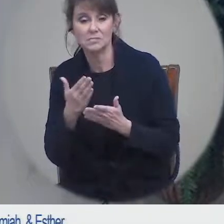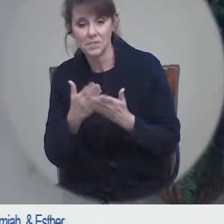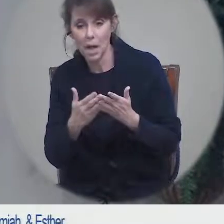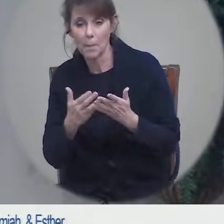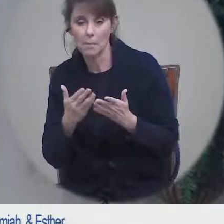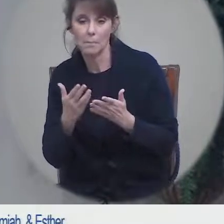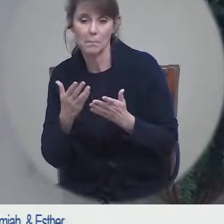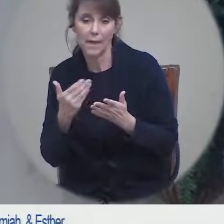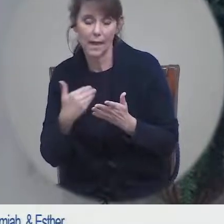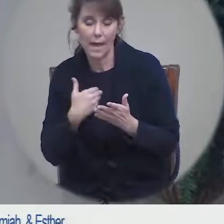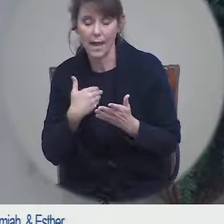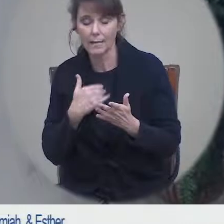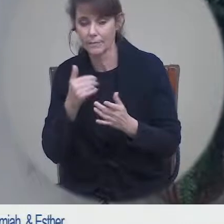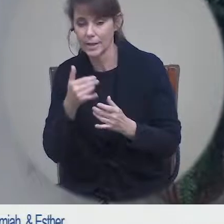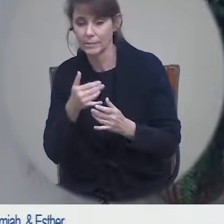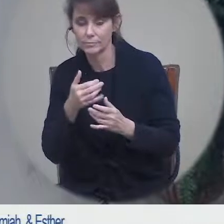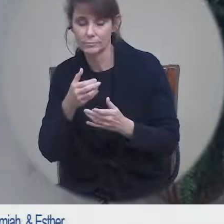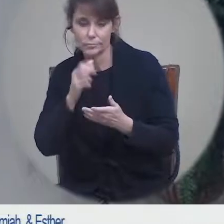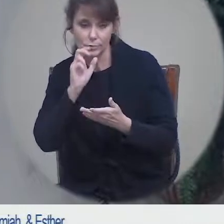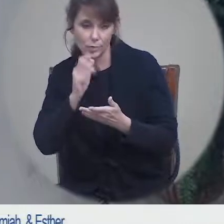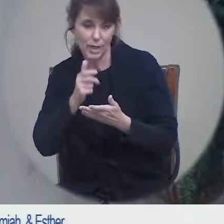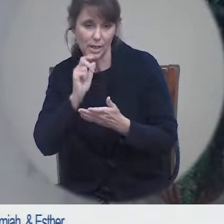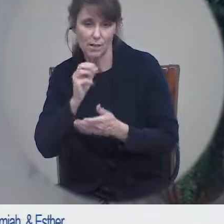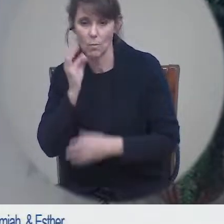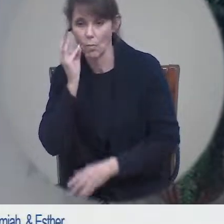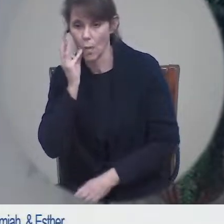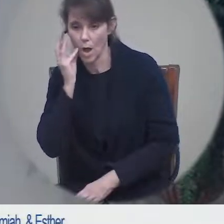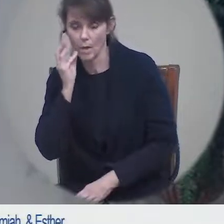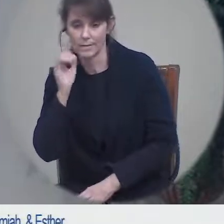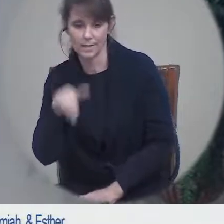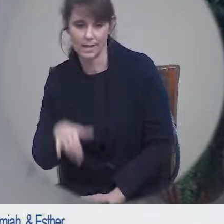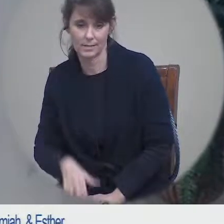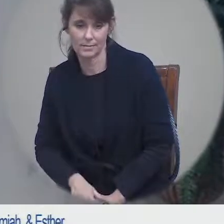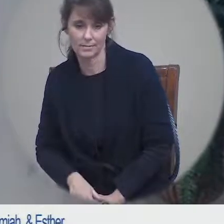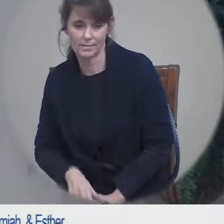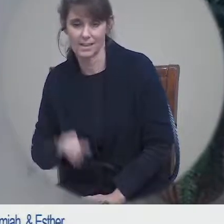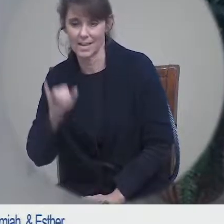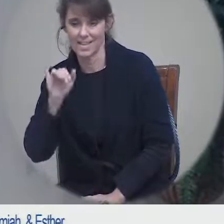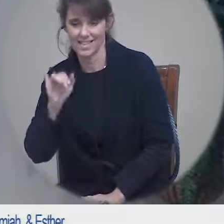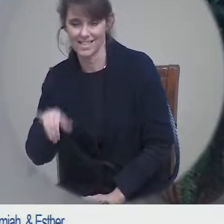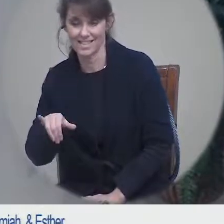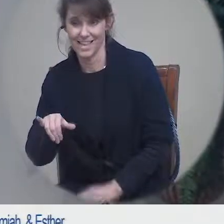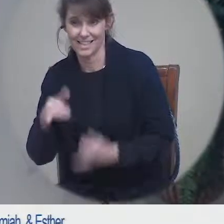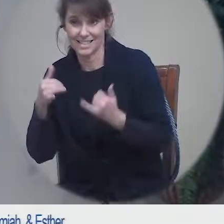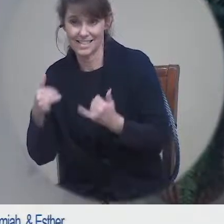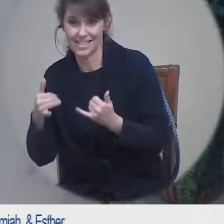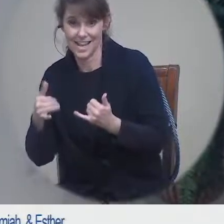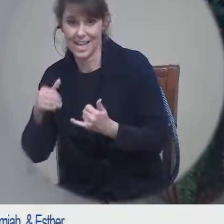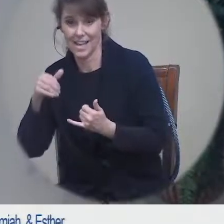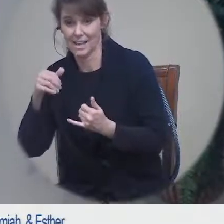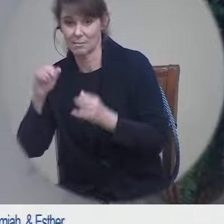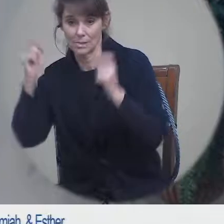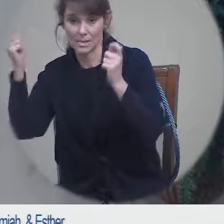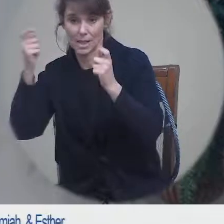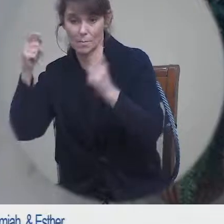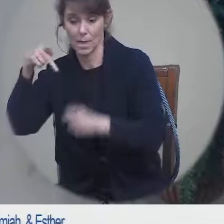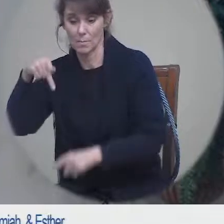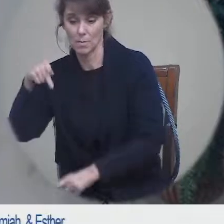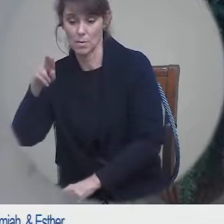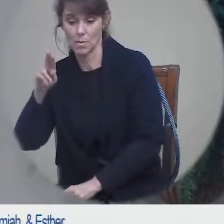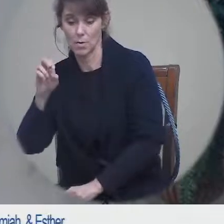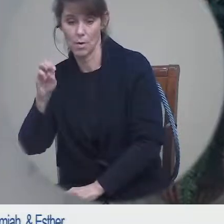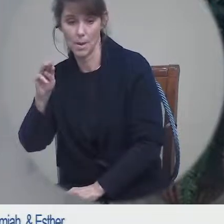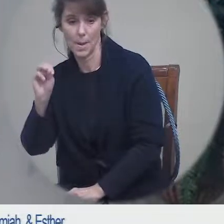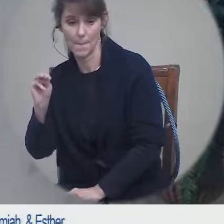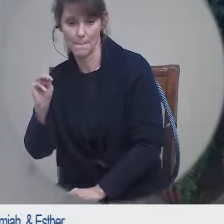other things associated with it. Not part of what we find in chapter 9. But that's the modern day Feast of